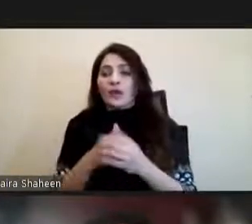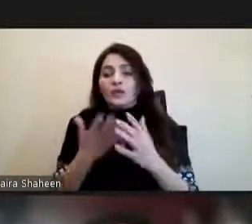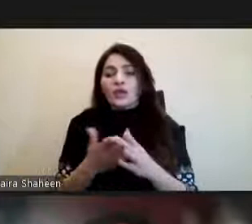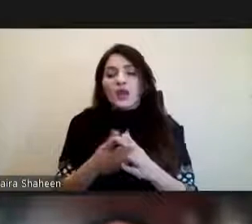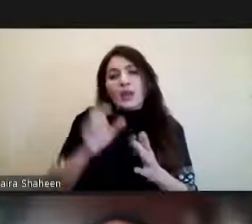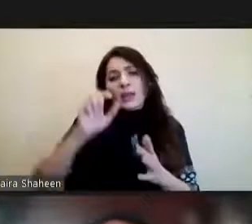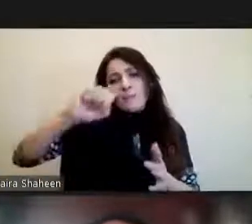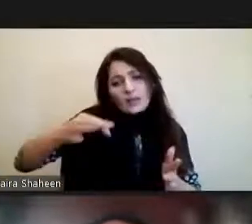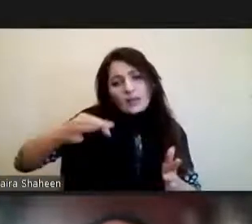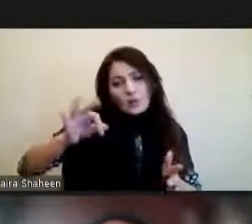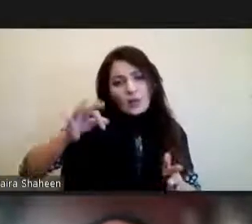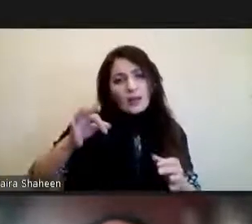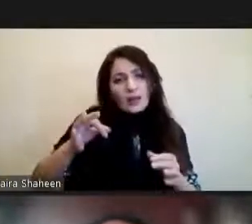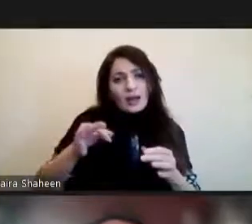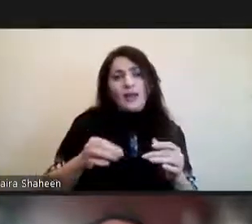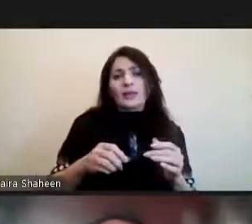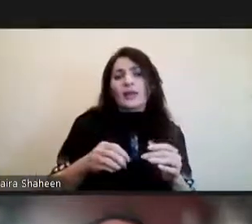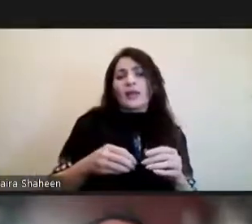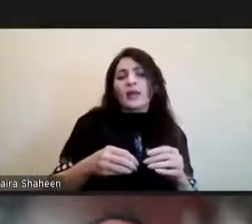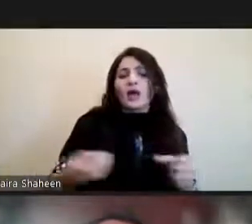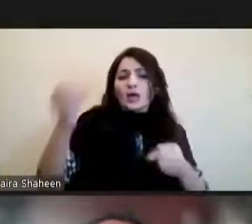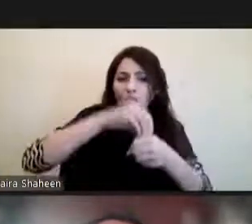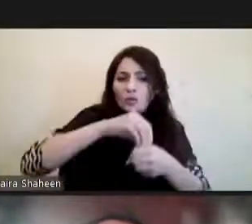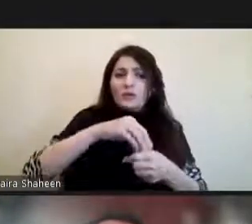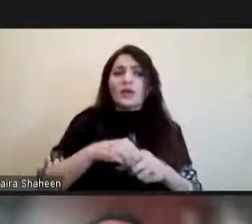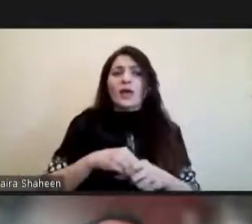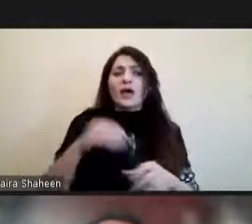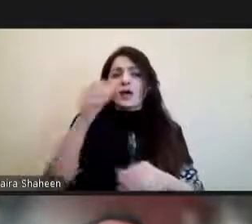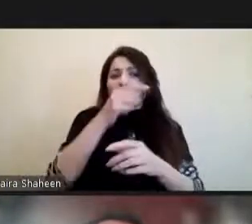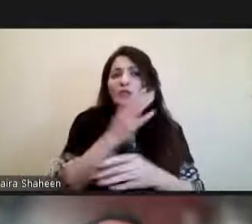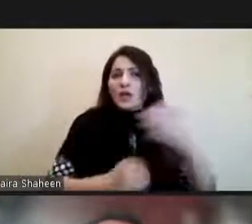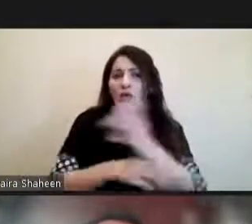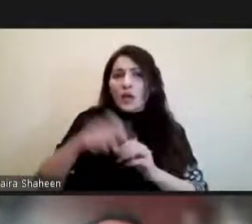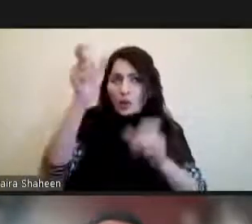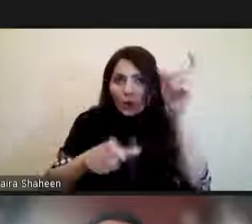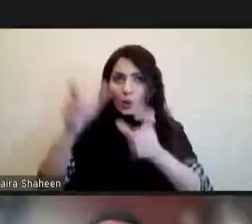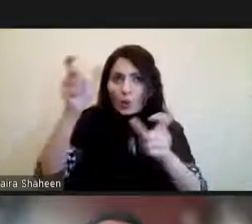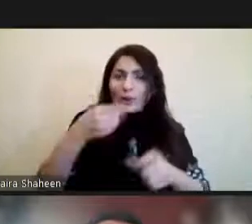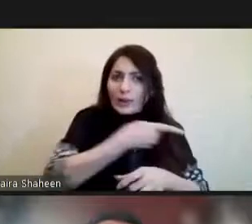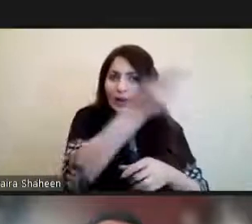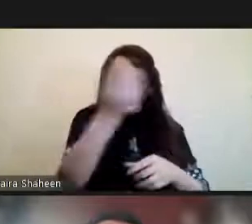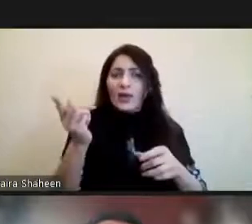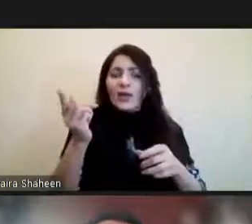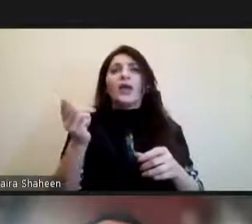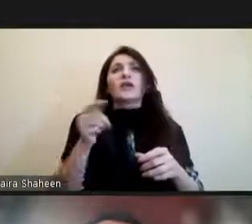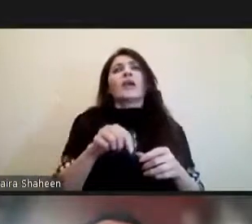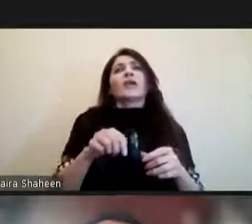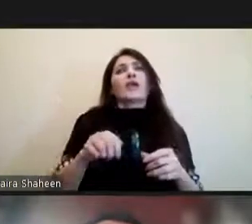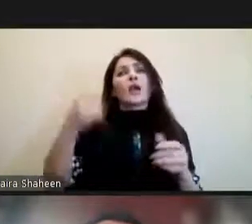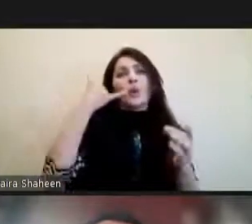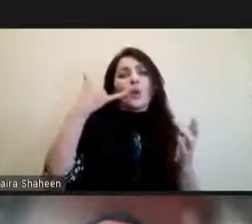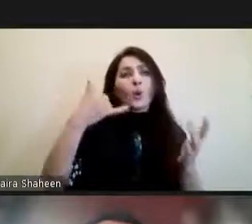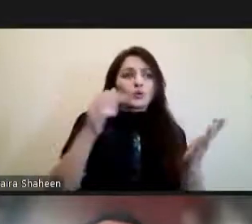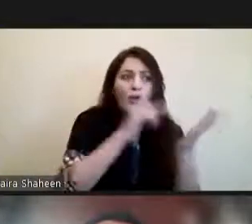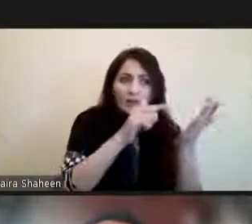find online that provides support for people to be able to learn smartphone skills, but also learn about different